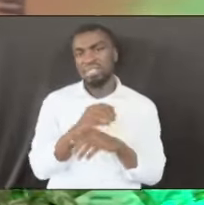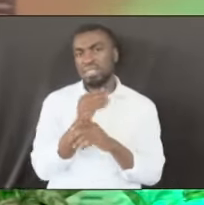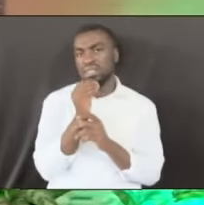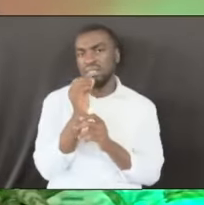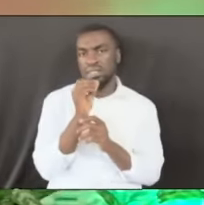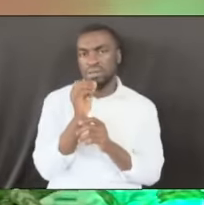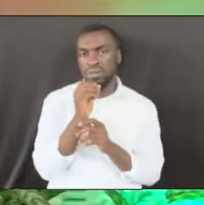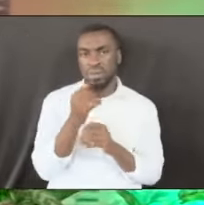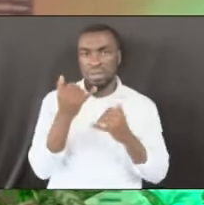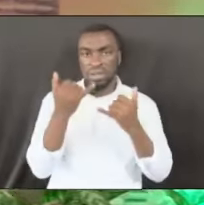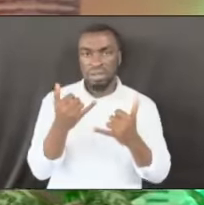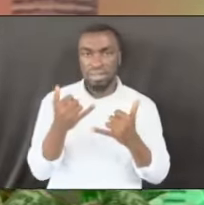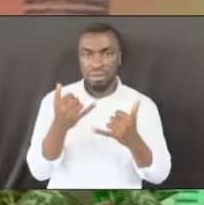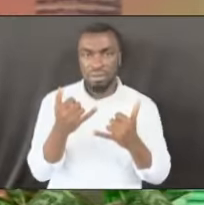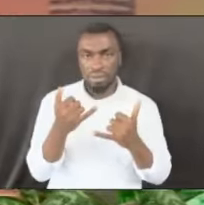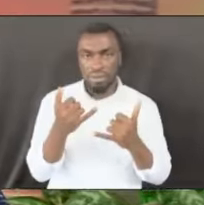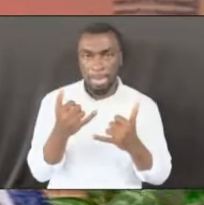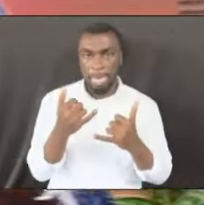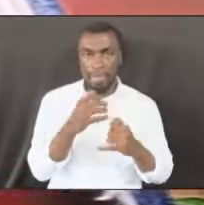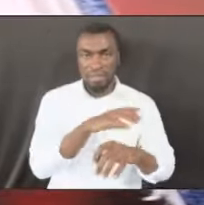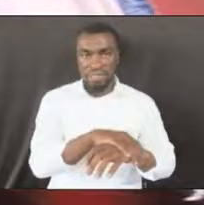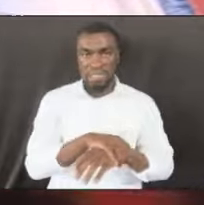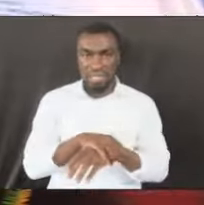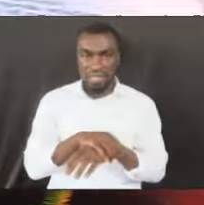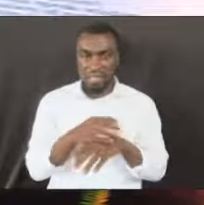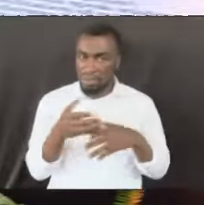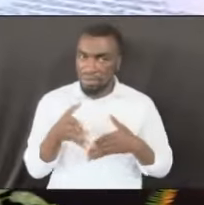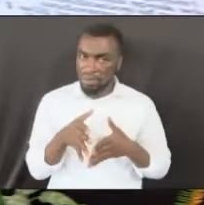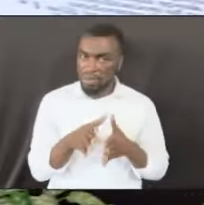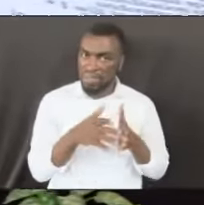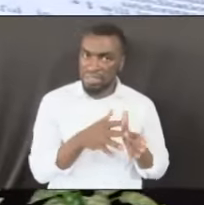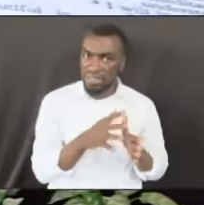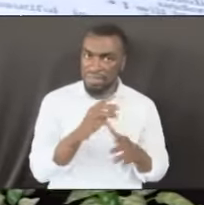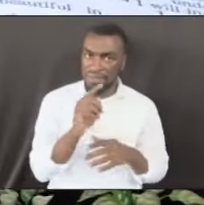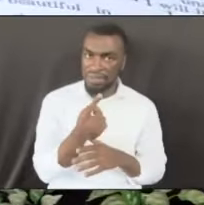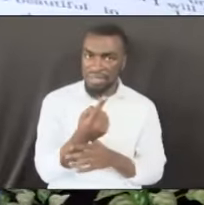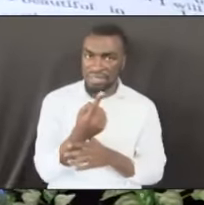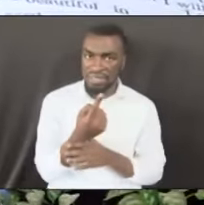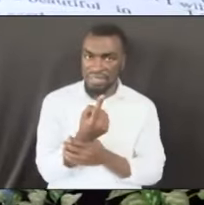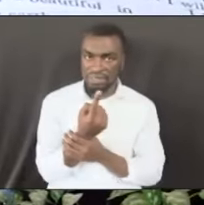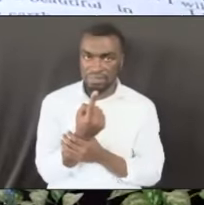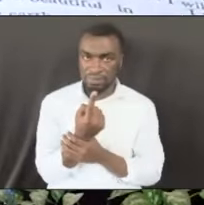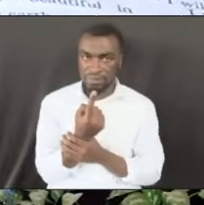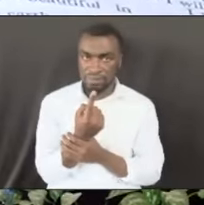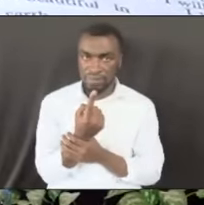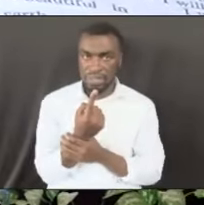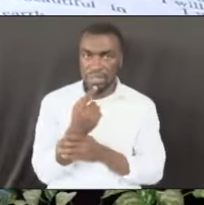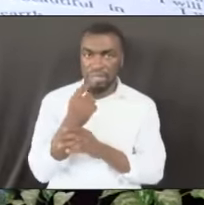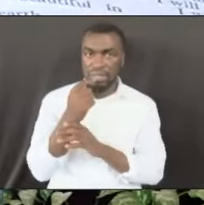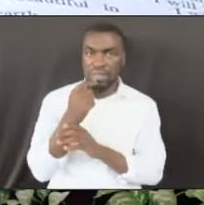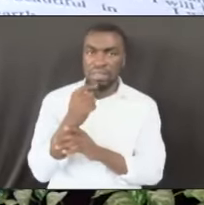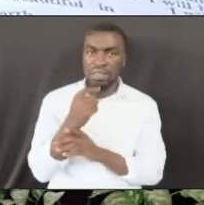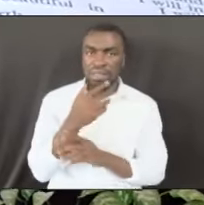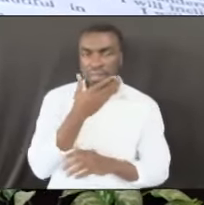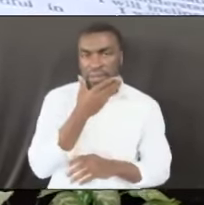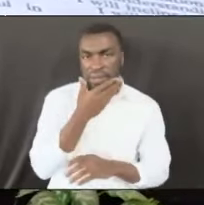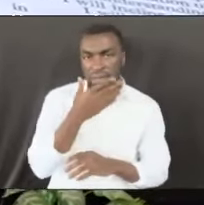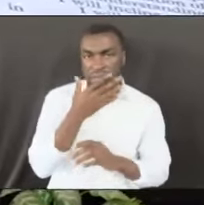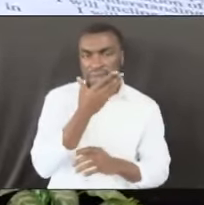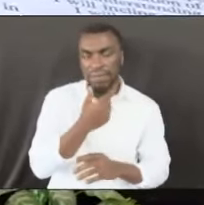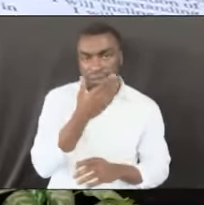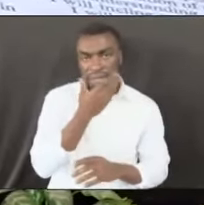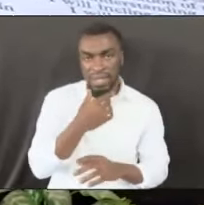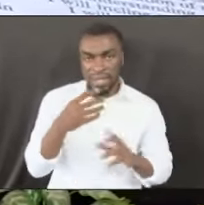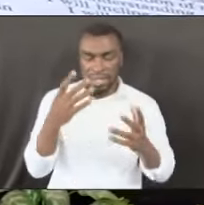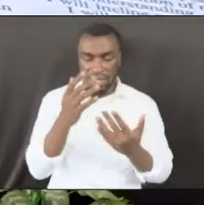taking turns. First half of the night, he takes the father takes care of the child. Second half of the night now,